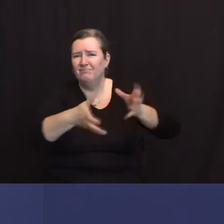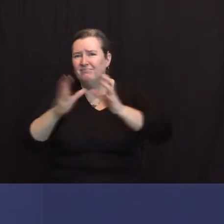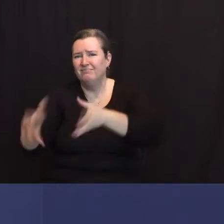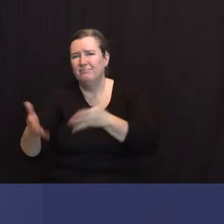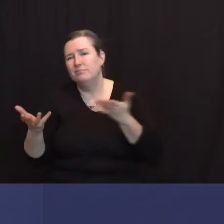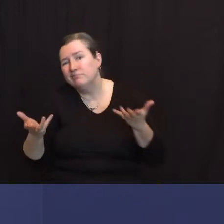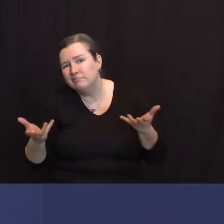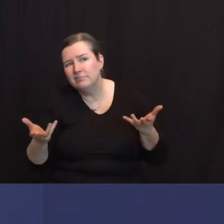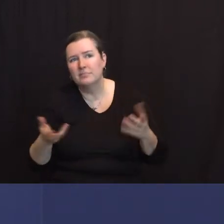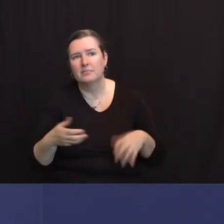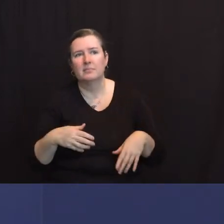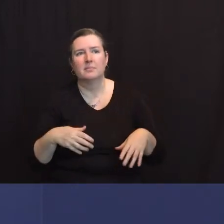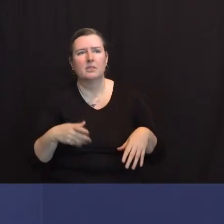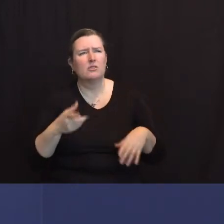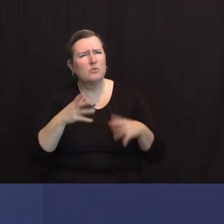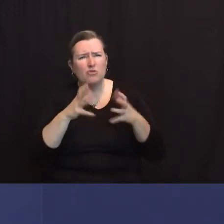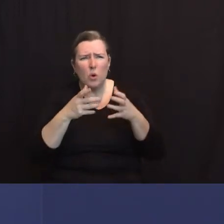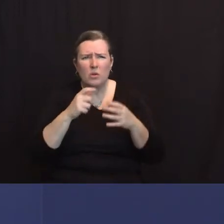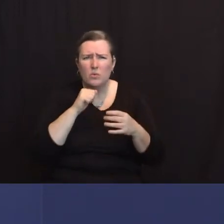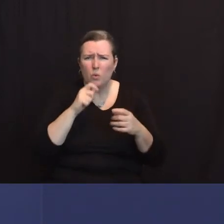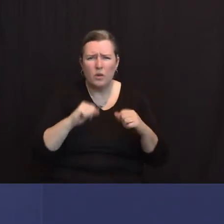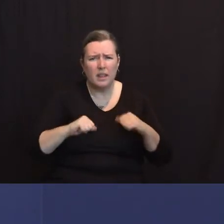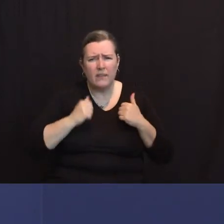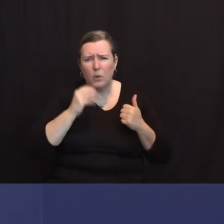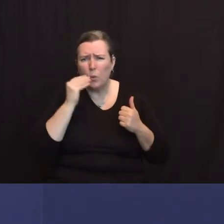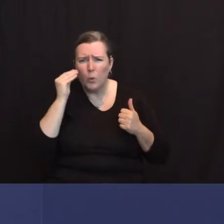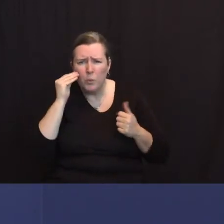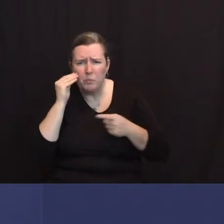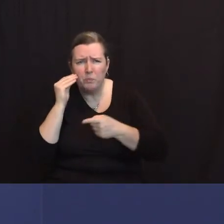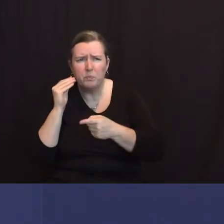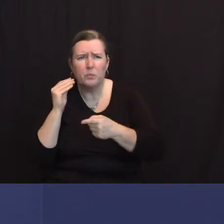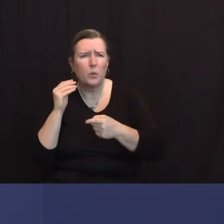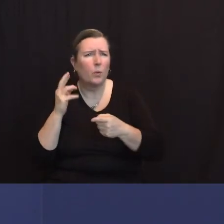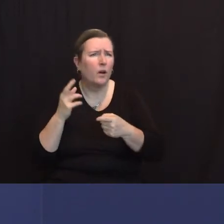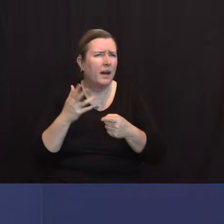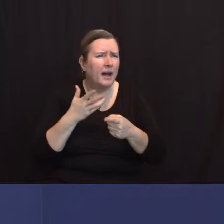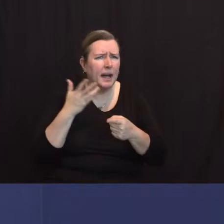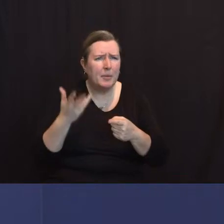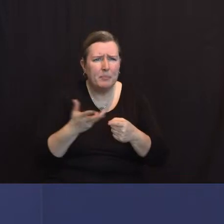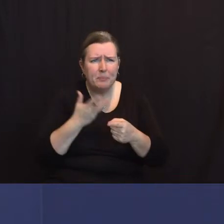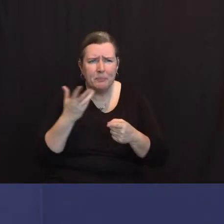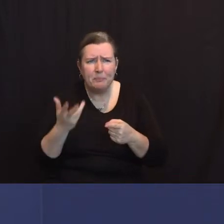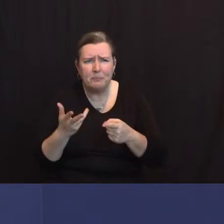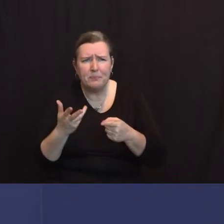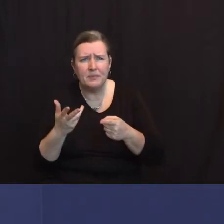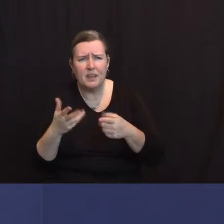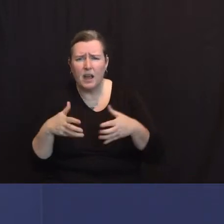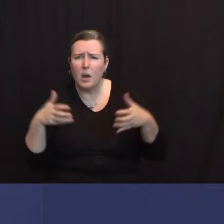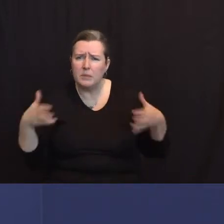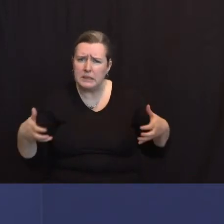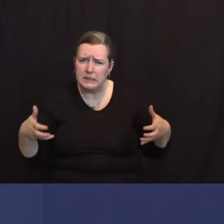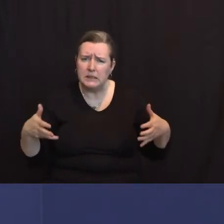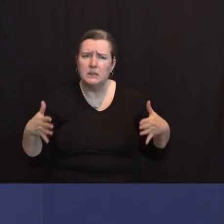of them, for the reasons you shared about BMI over 25 and